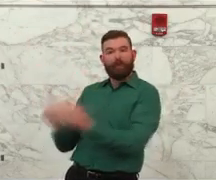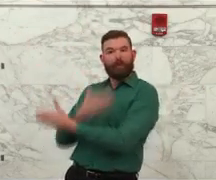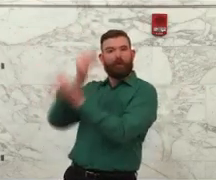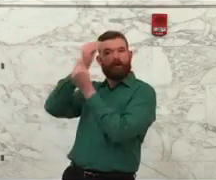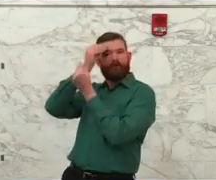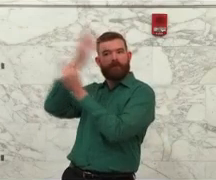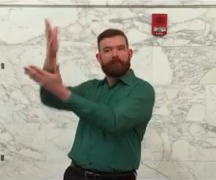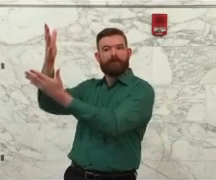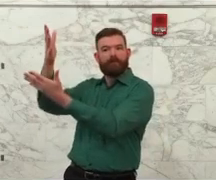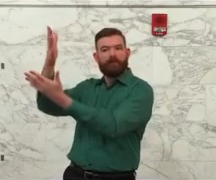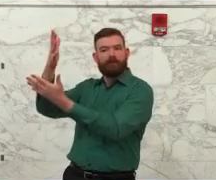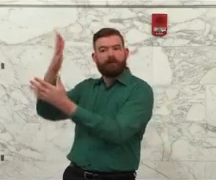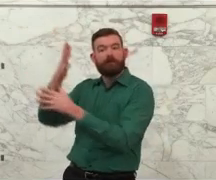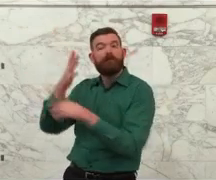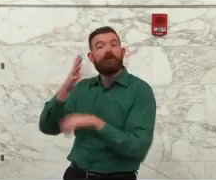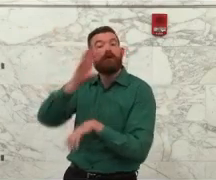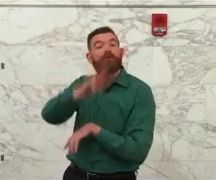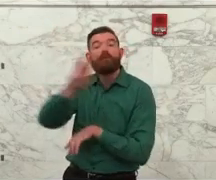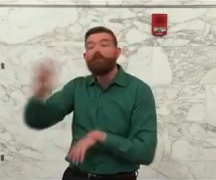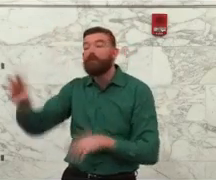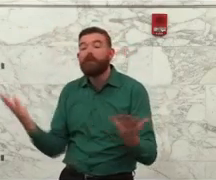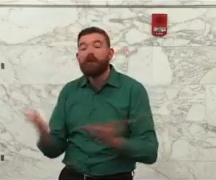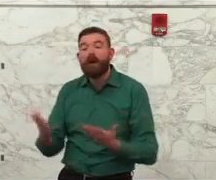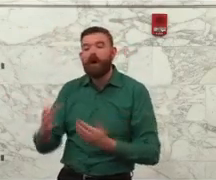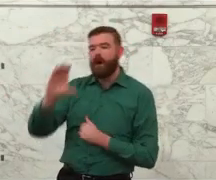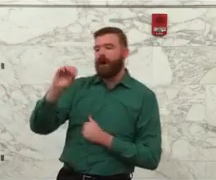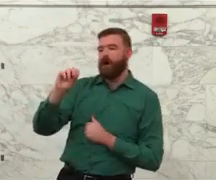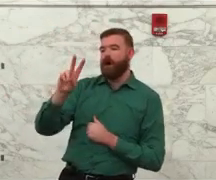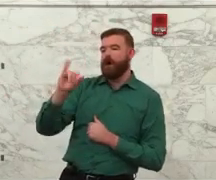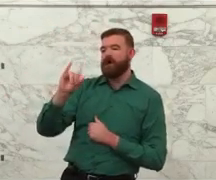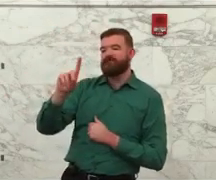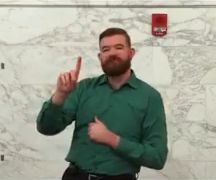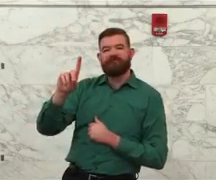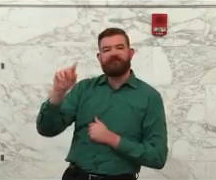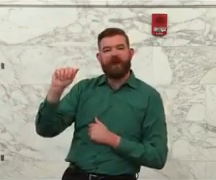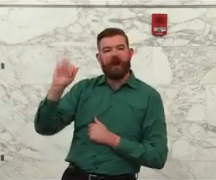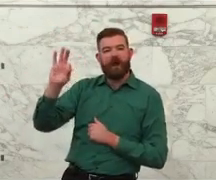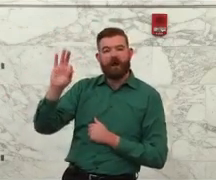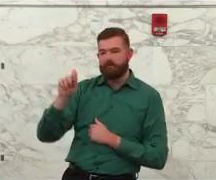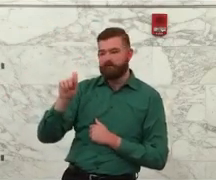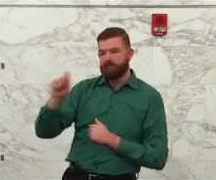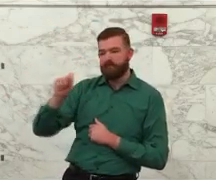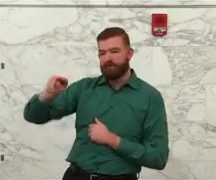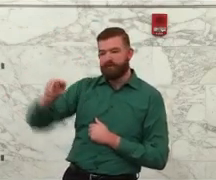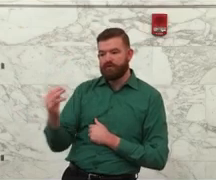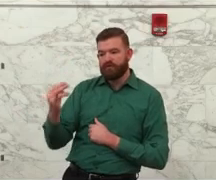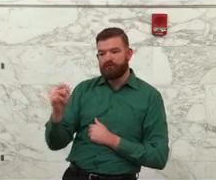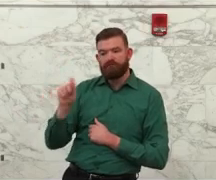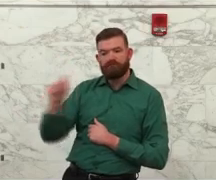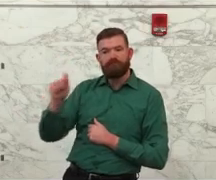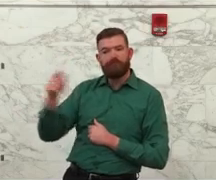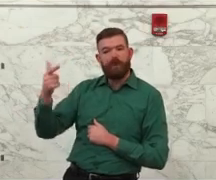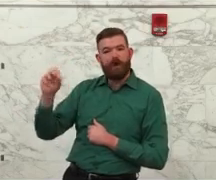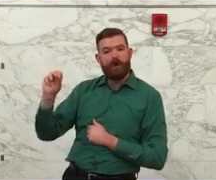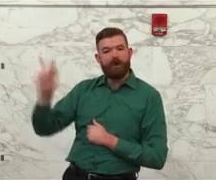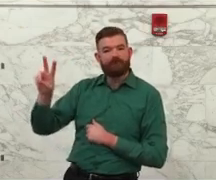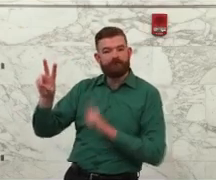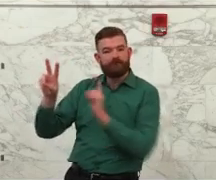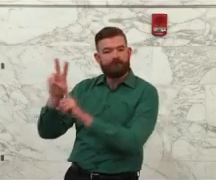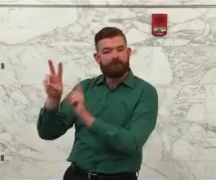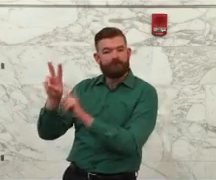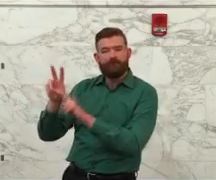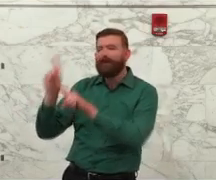covid19.nj.gov, which is a one-stop for answers to frequently asked questions, important